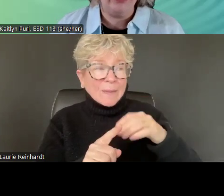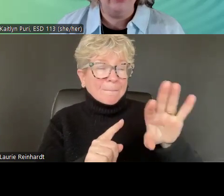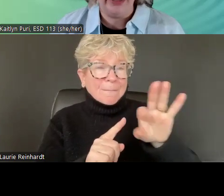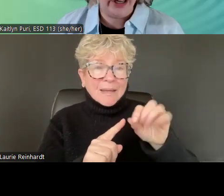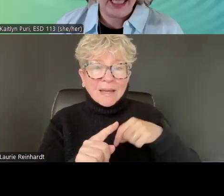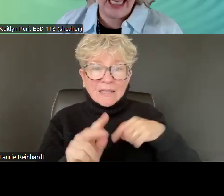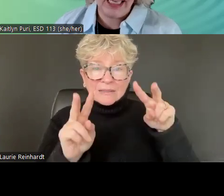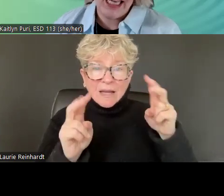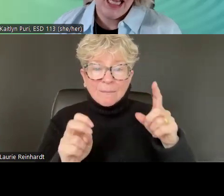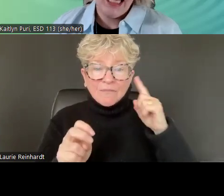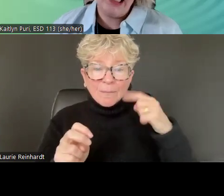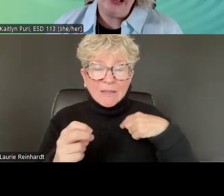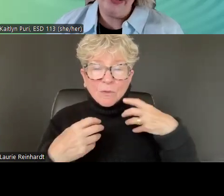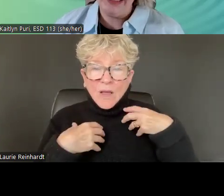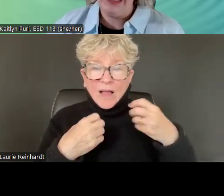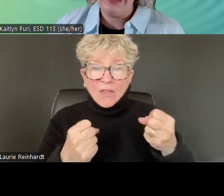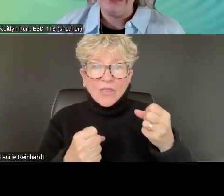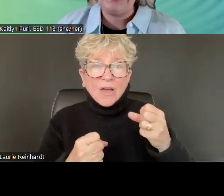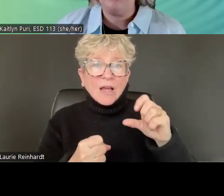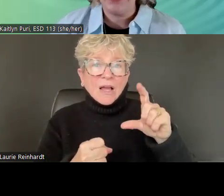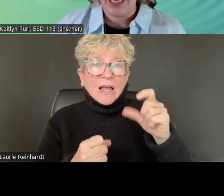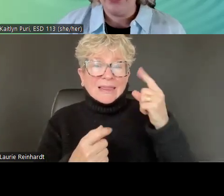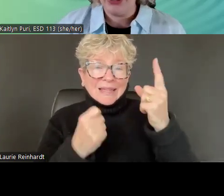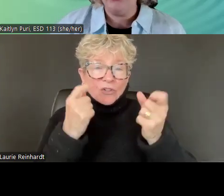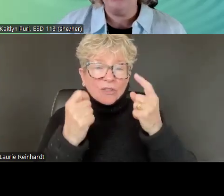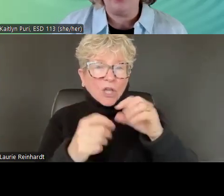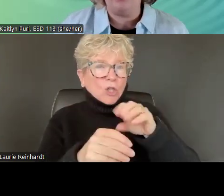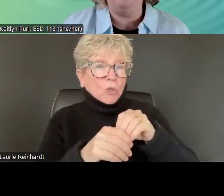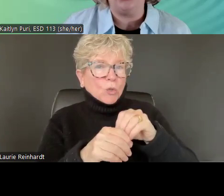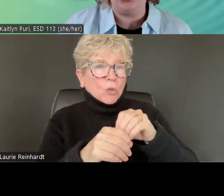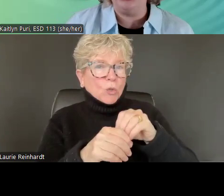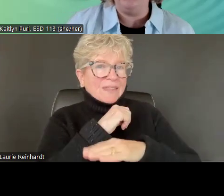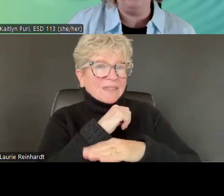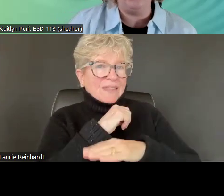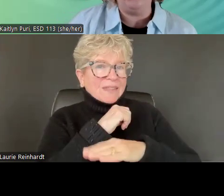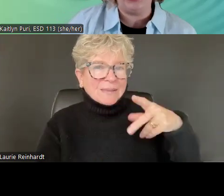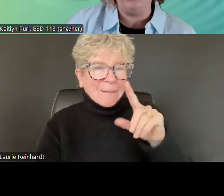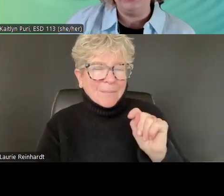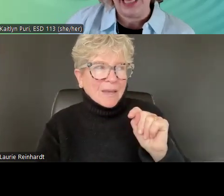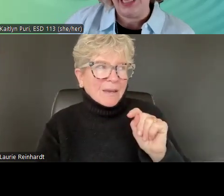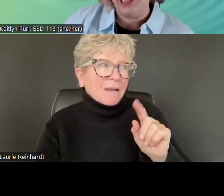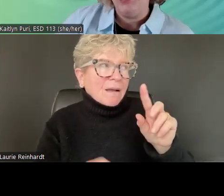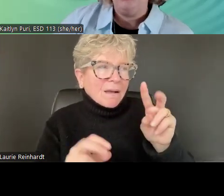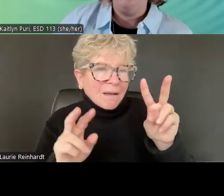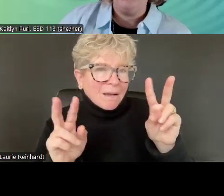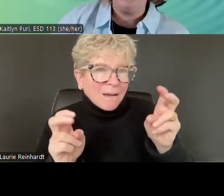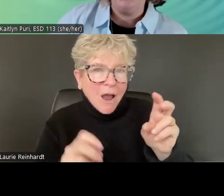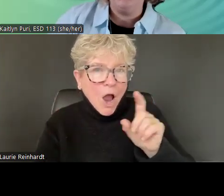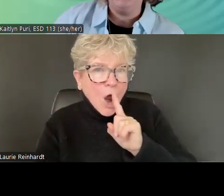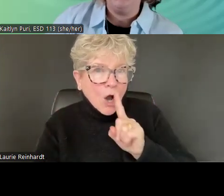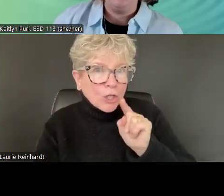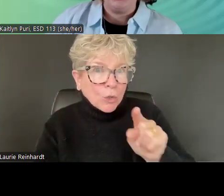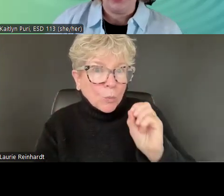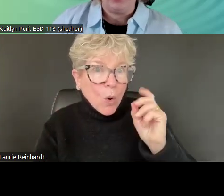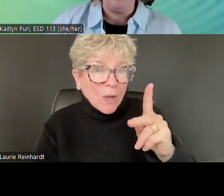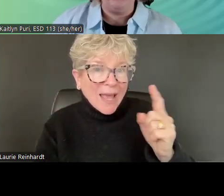mental health literacy, including in September, we have Are You OK Day, which